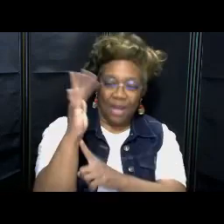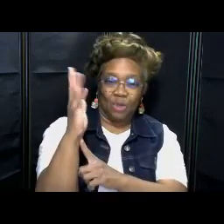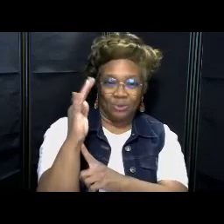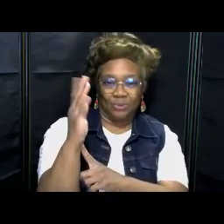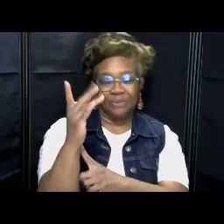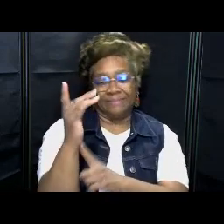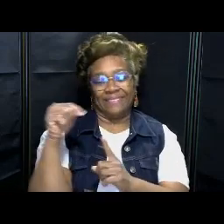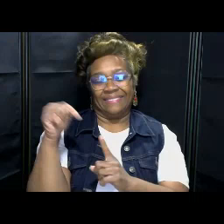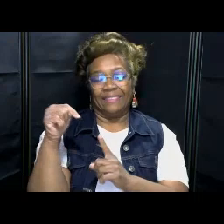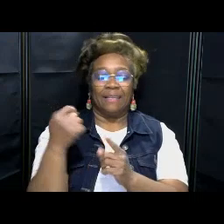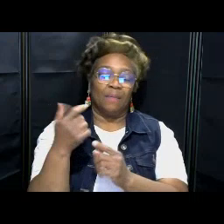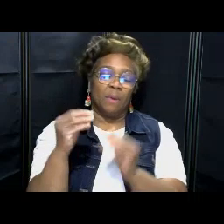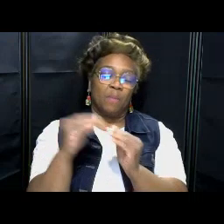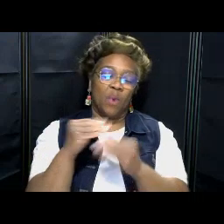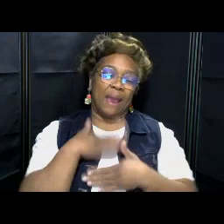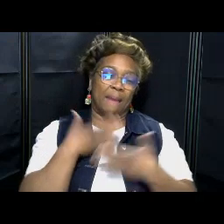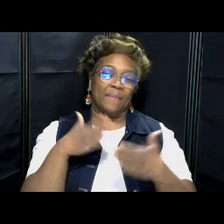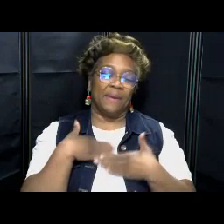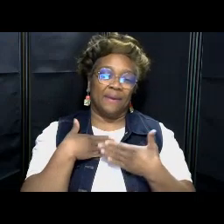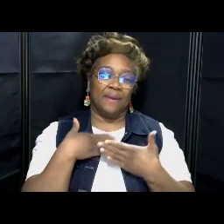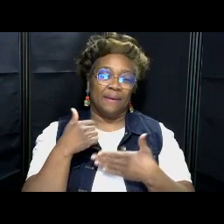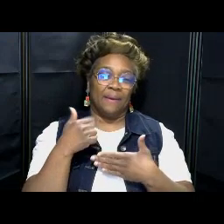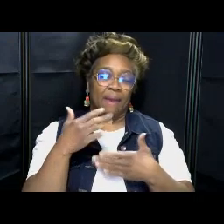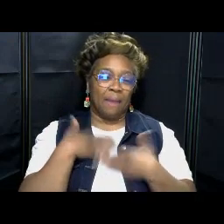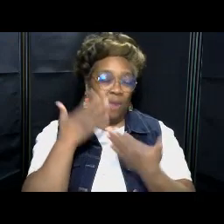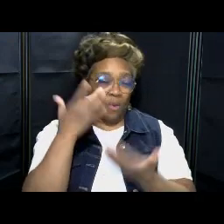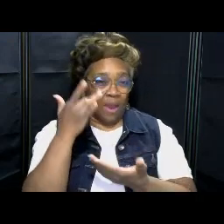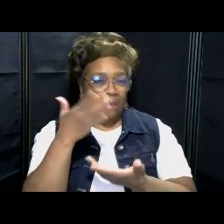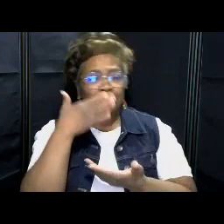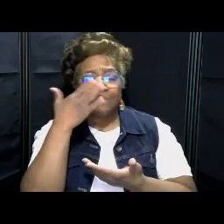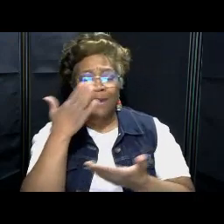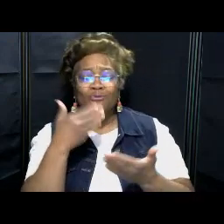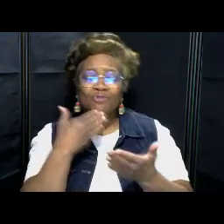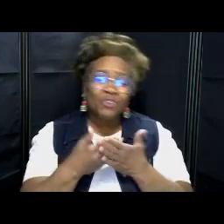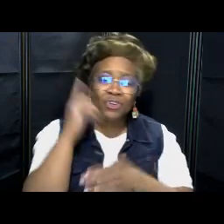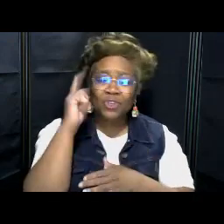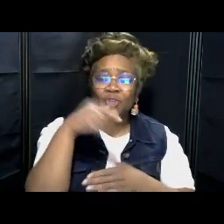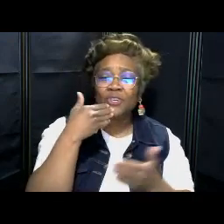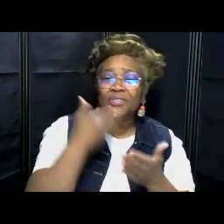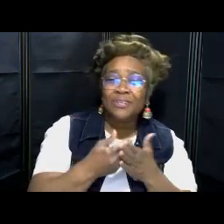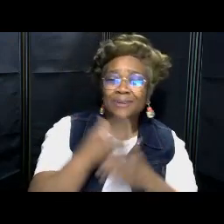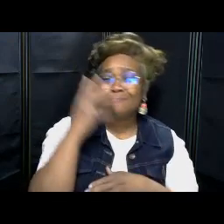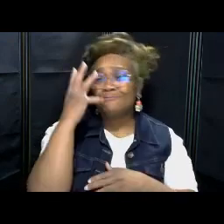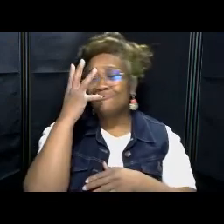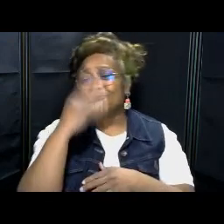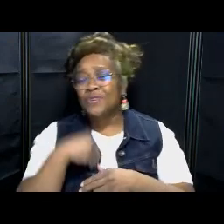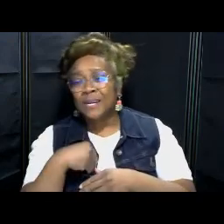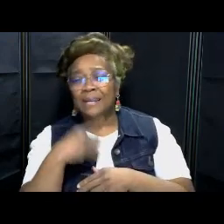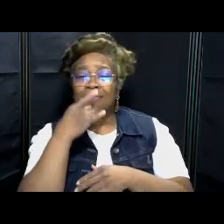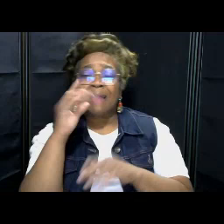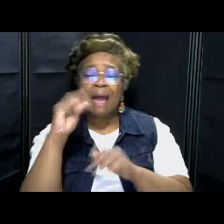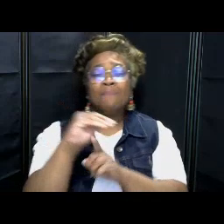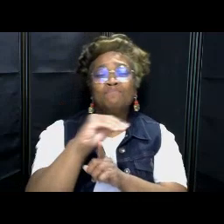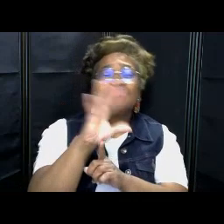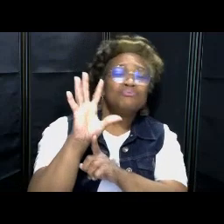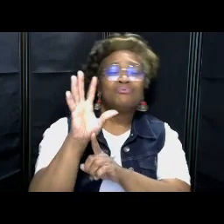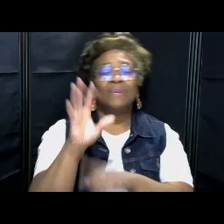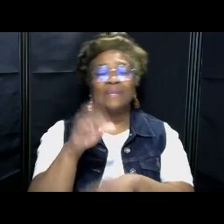Because candles, they smell good, they look good, they're pretty and they glow, just like the pretty picture I got going